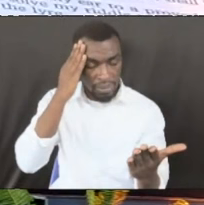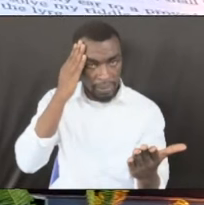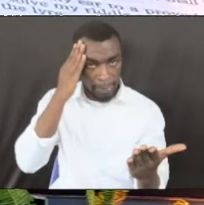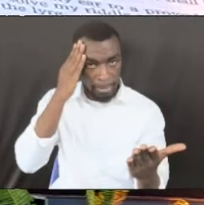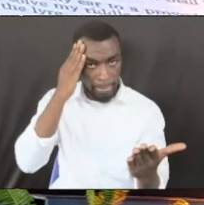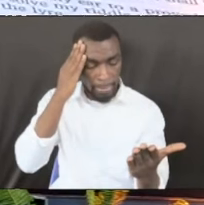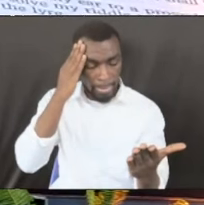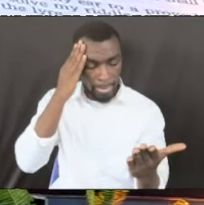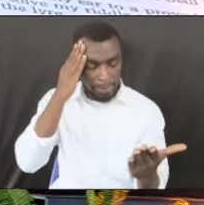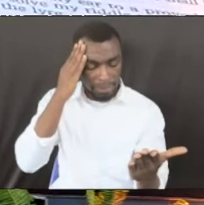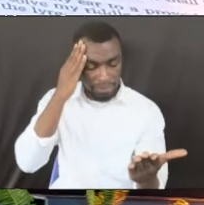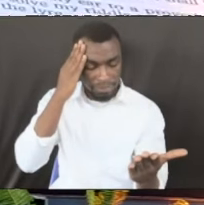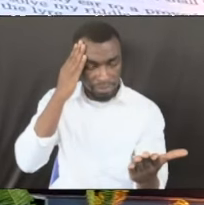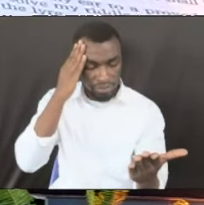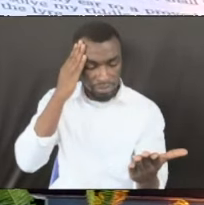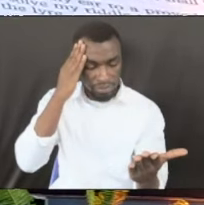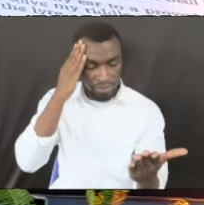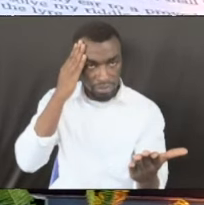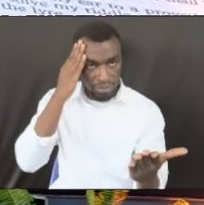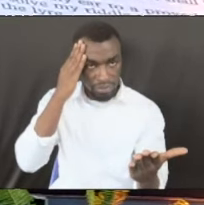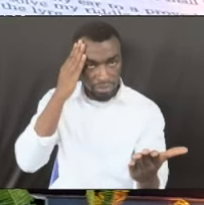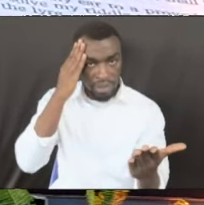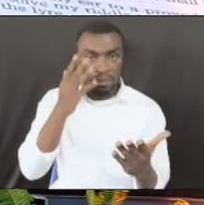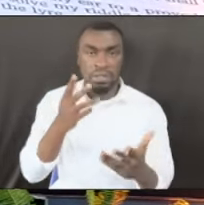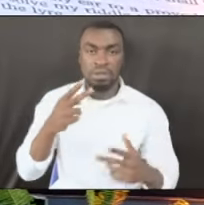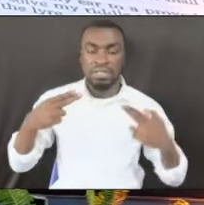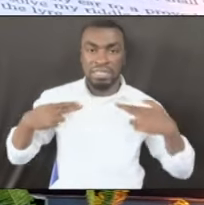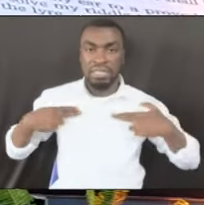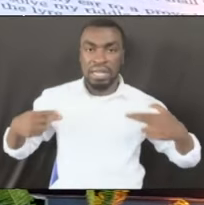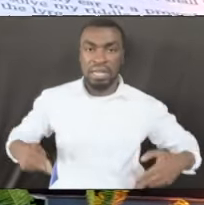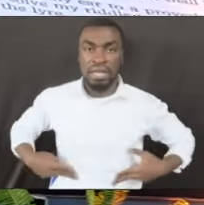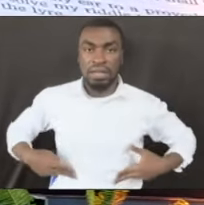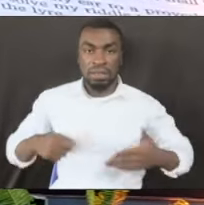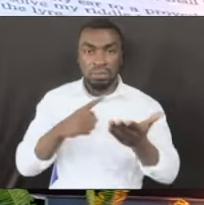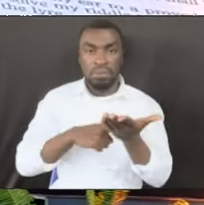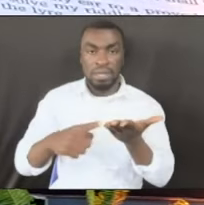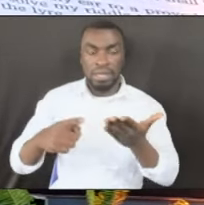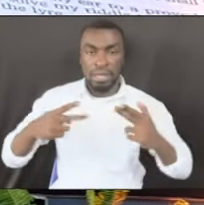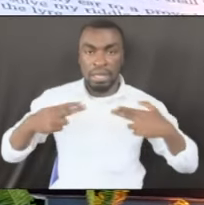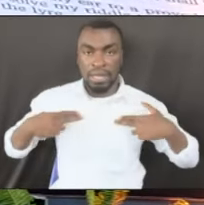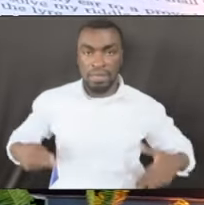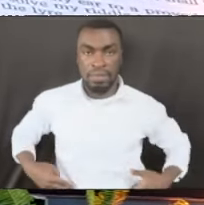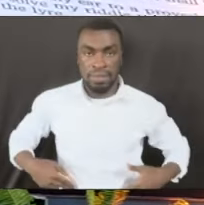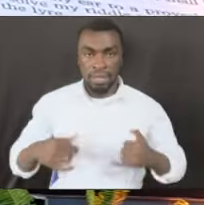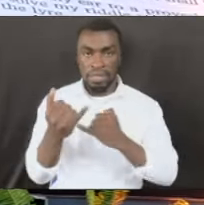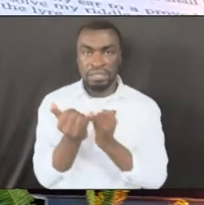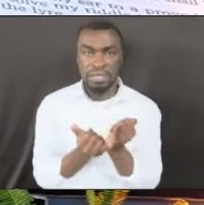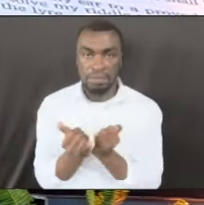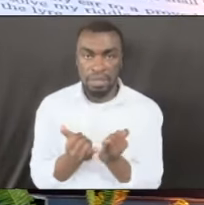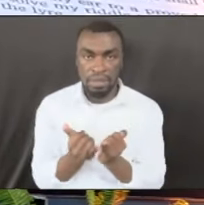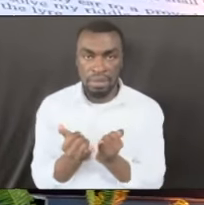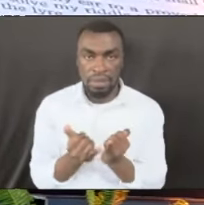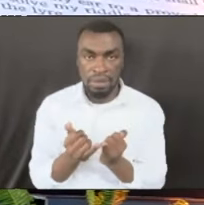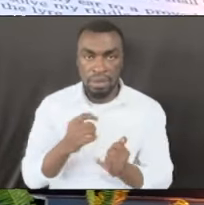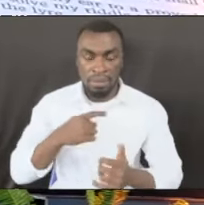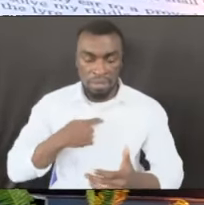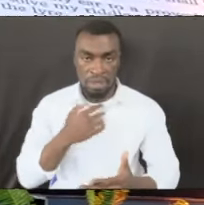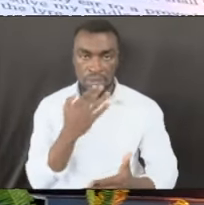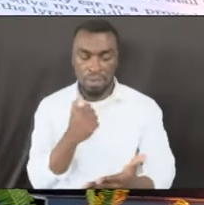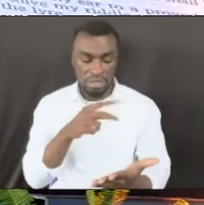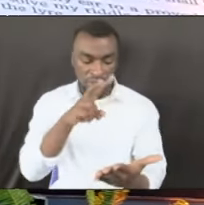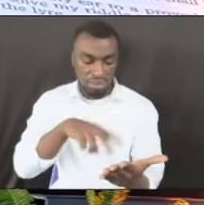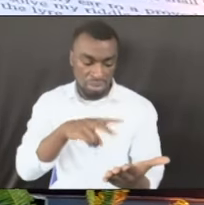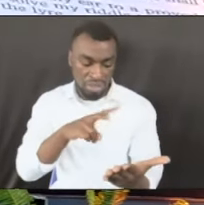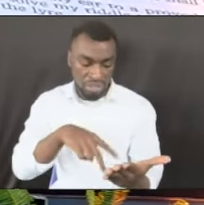it is a health week. It is a health Sabbath. So I just want to read something from